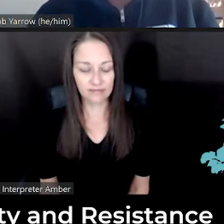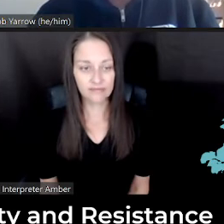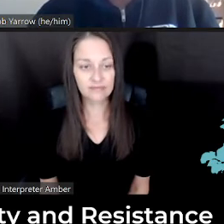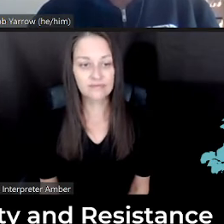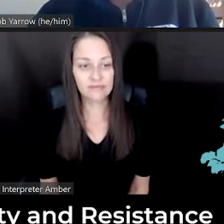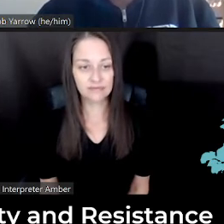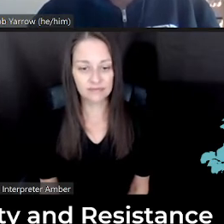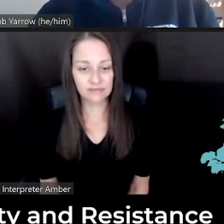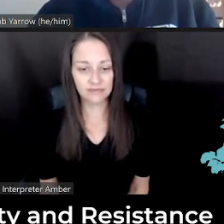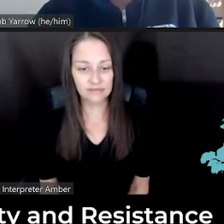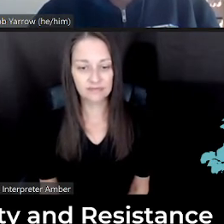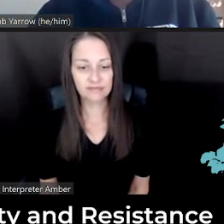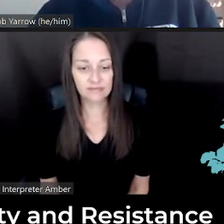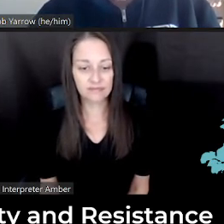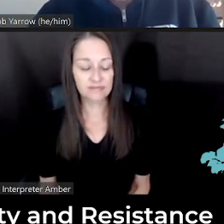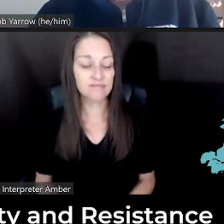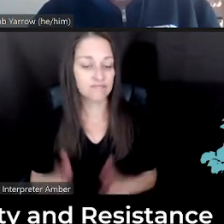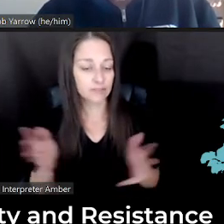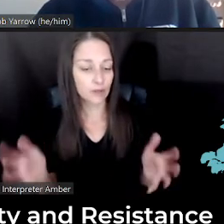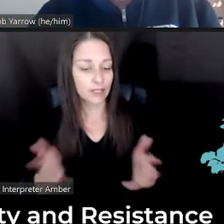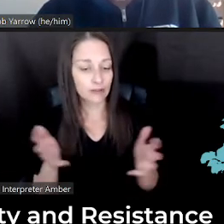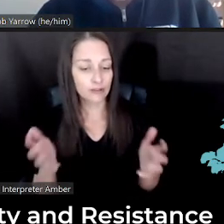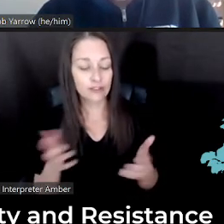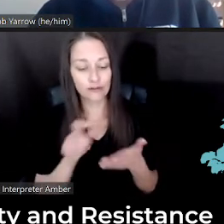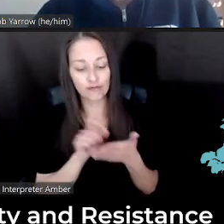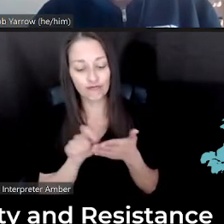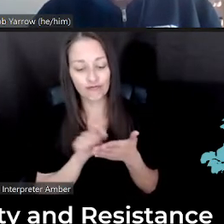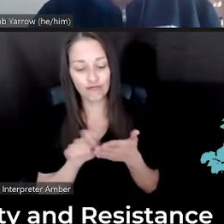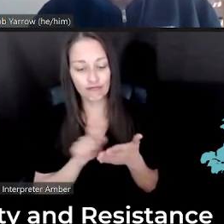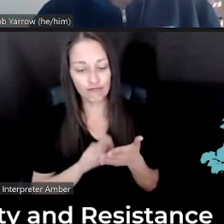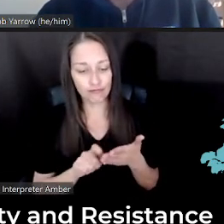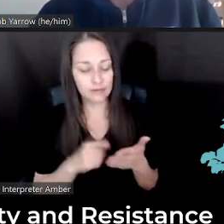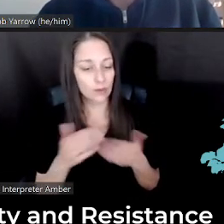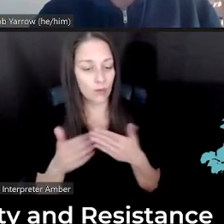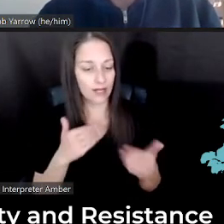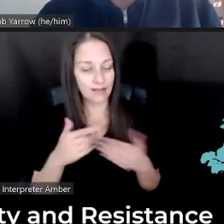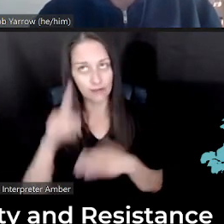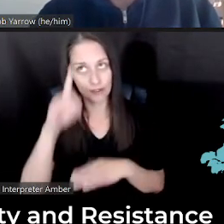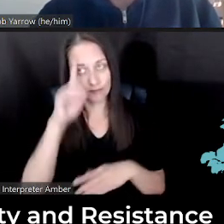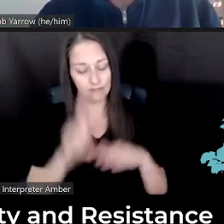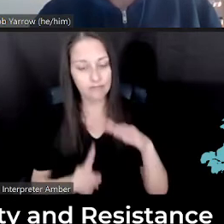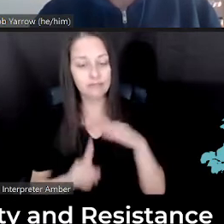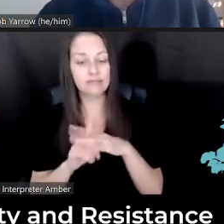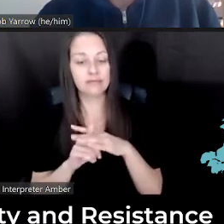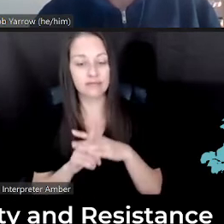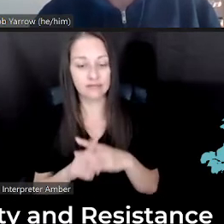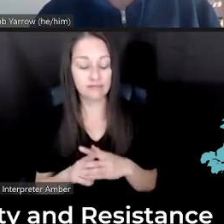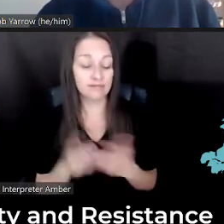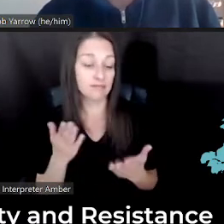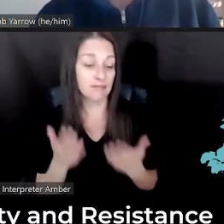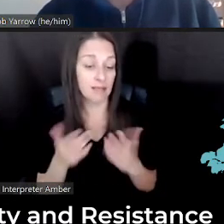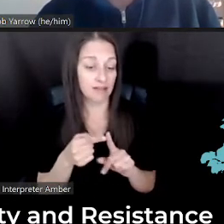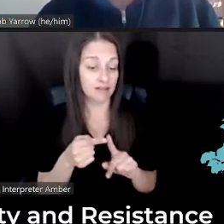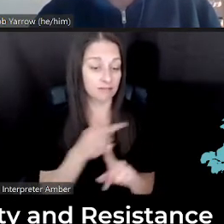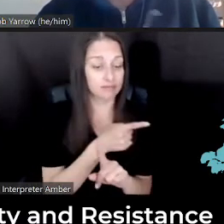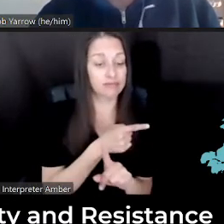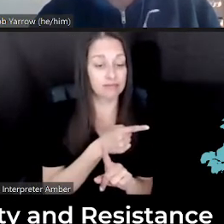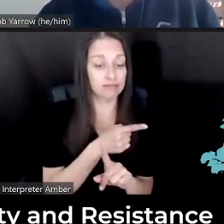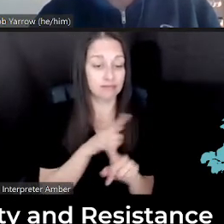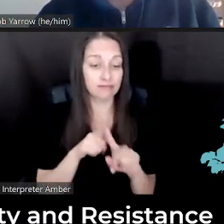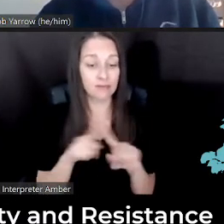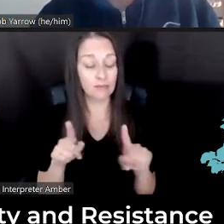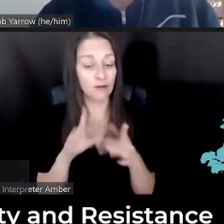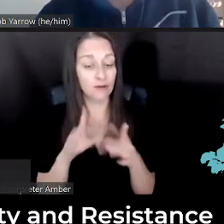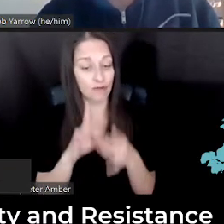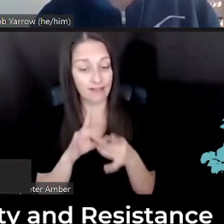I encourage you to jot down whatever's coming up for you. And if it's something off these questions, but related to the